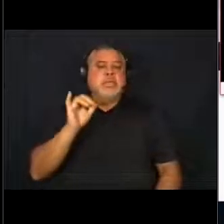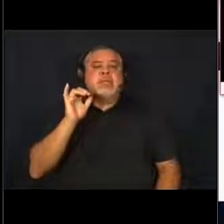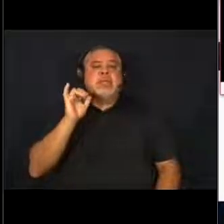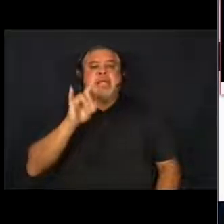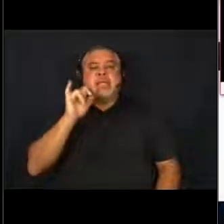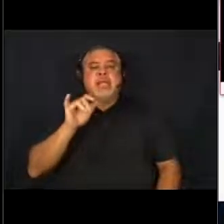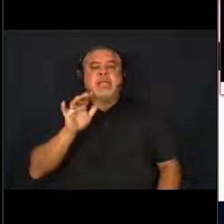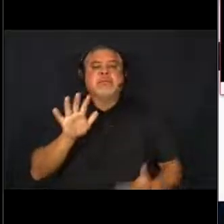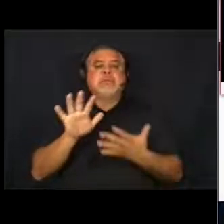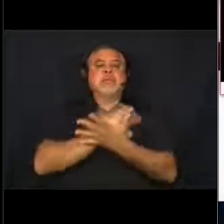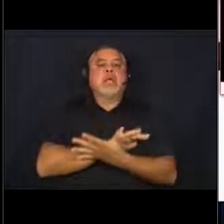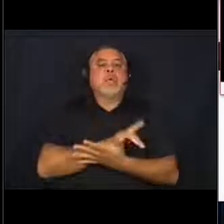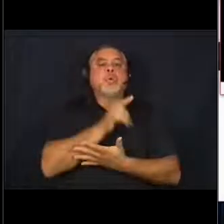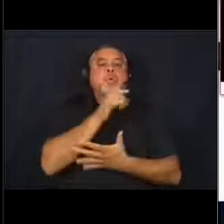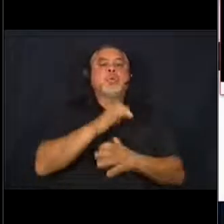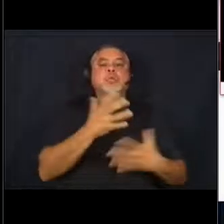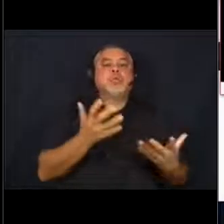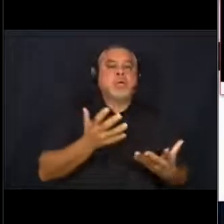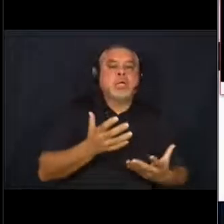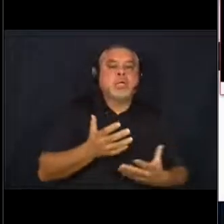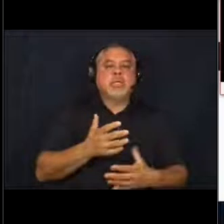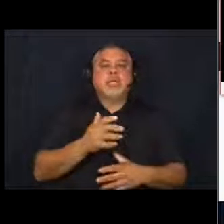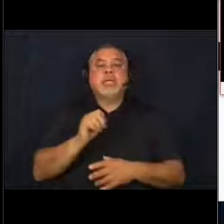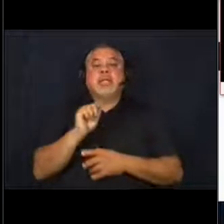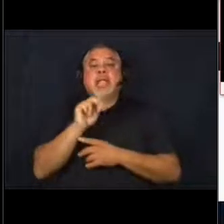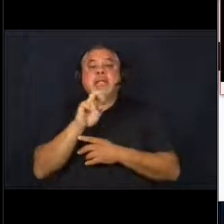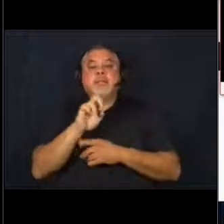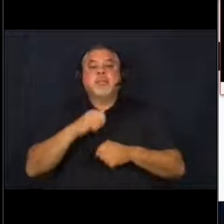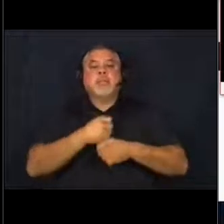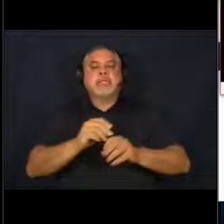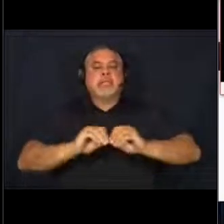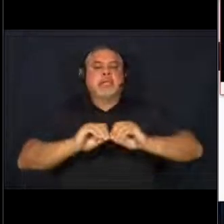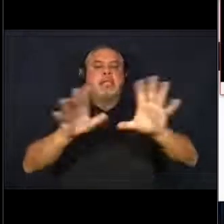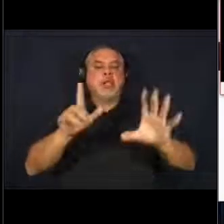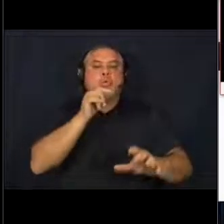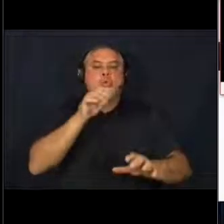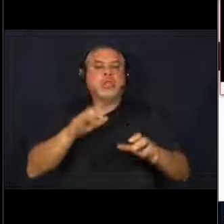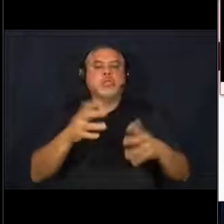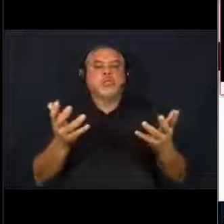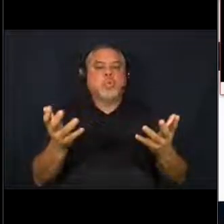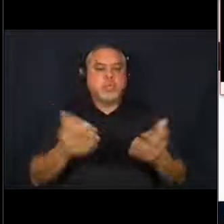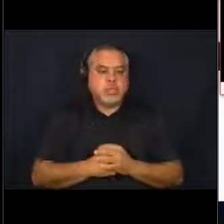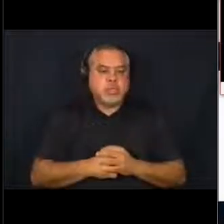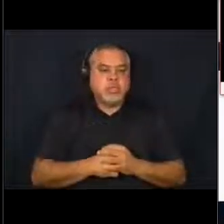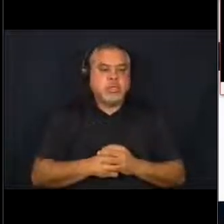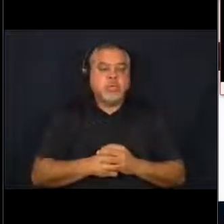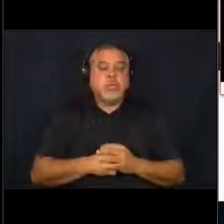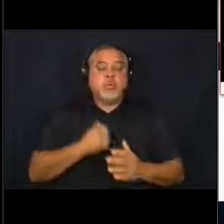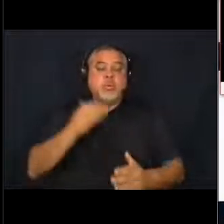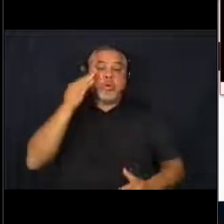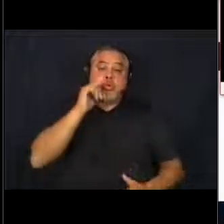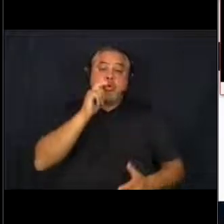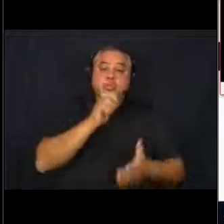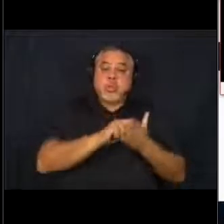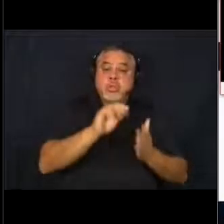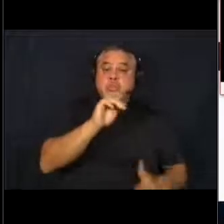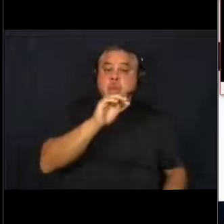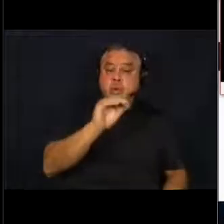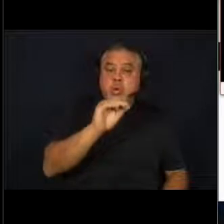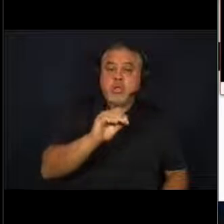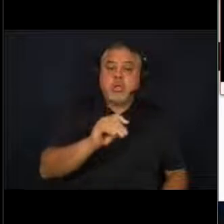disguise who does what, and active voice makes it very clear who does what. So do we know who wrote the memo? The memo